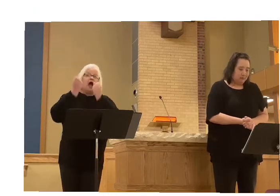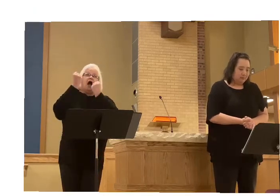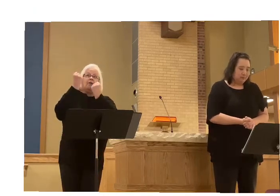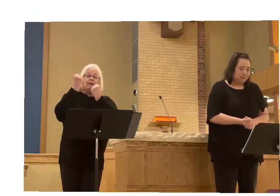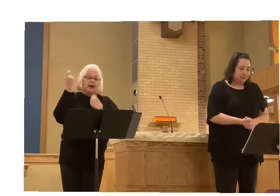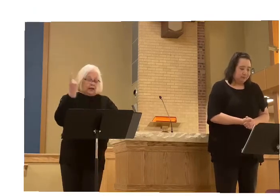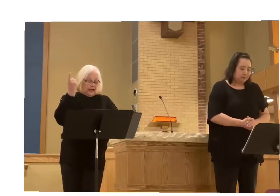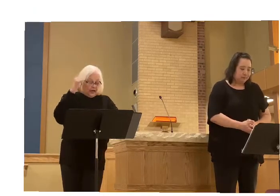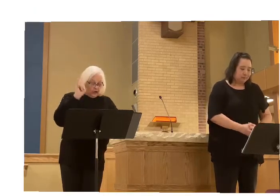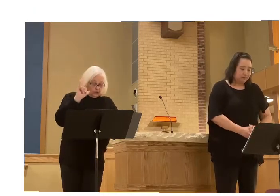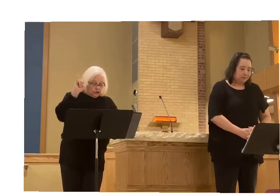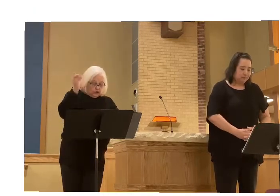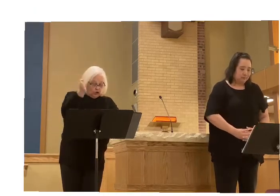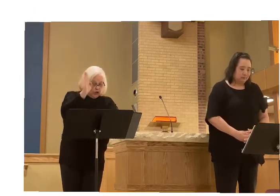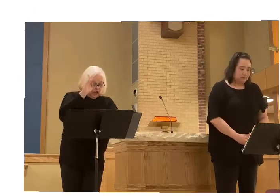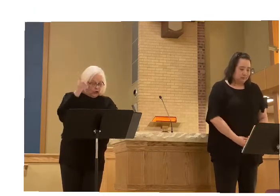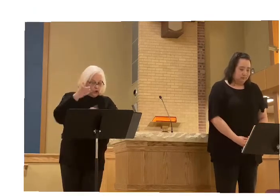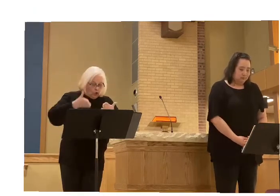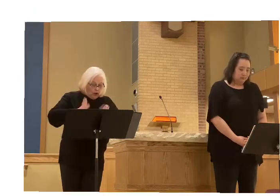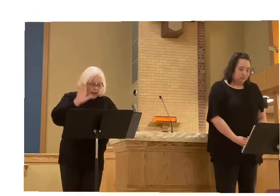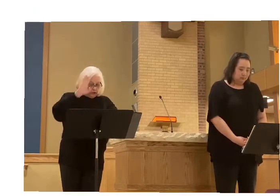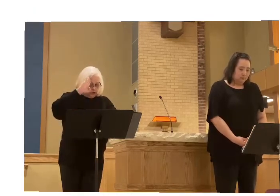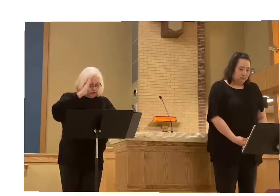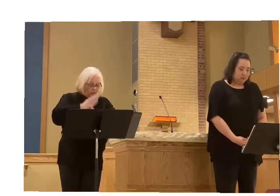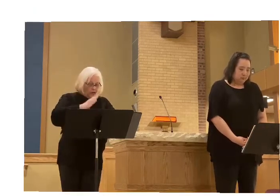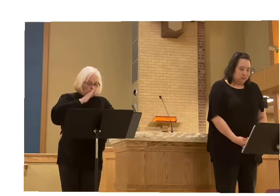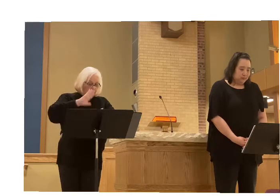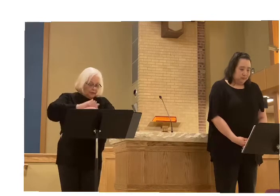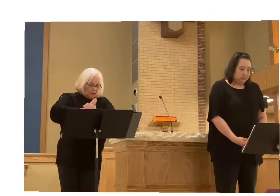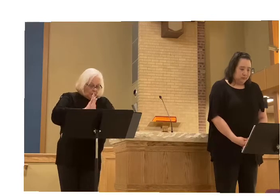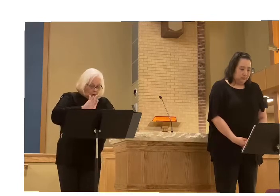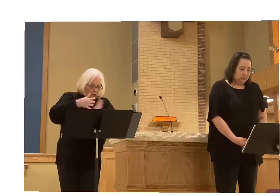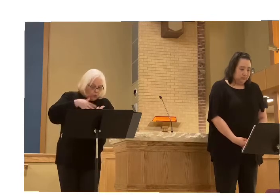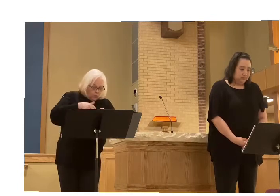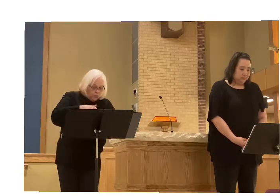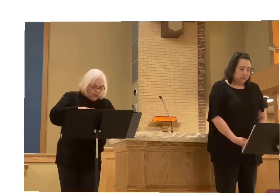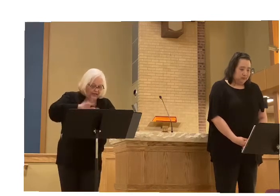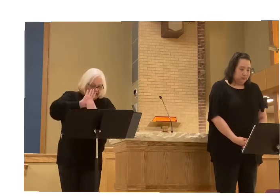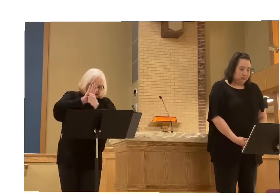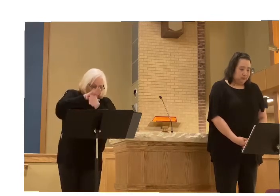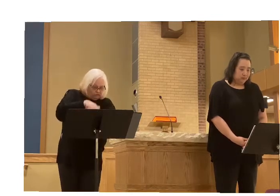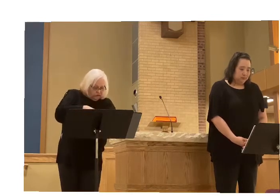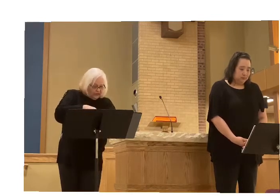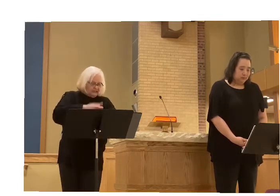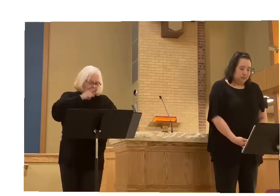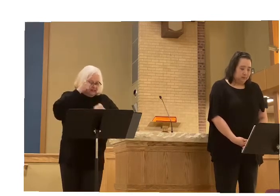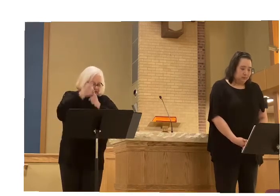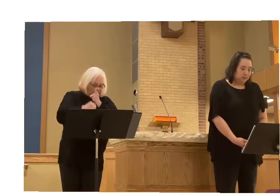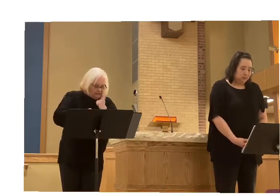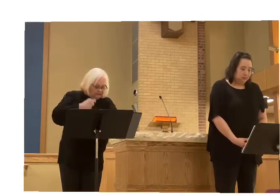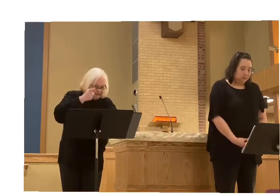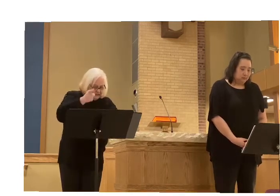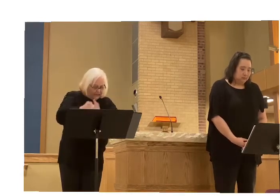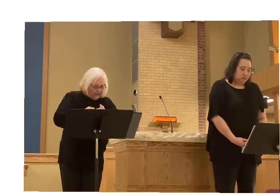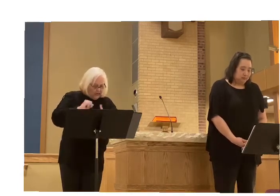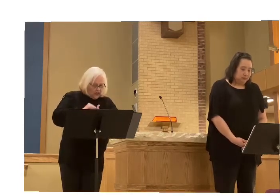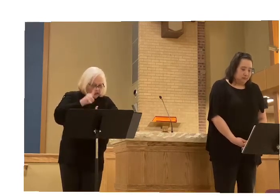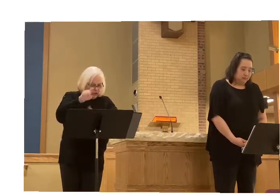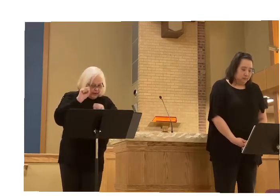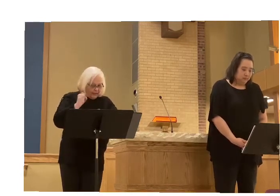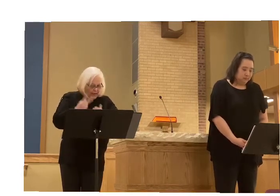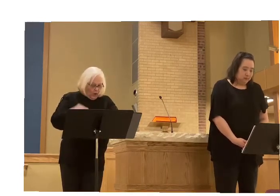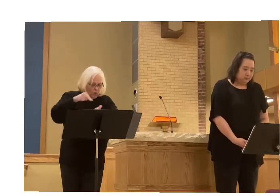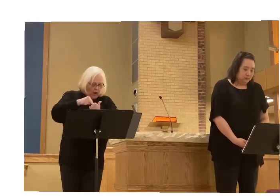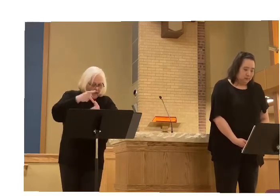Almighty and eternal God, you permitted your Son to be weakened, crushed, and profaned, so that he might rise from the dead, freed